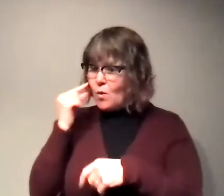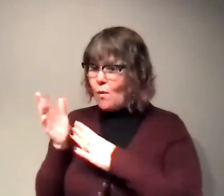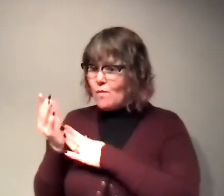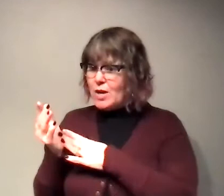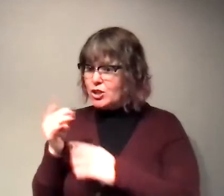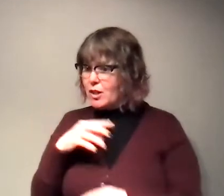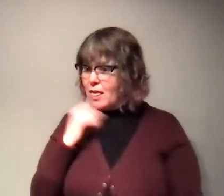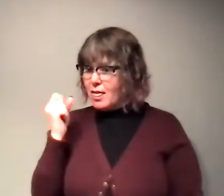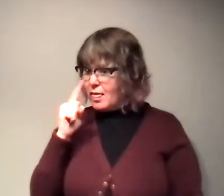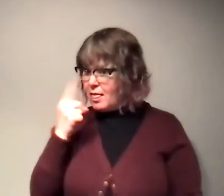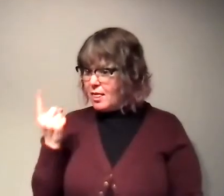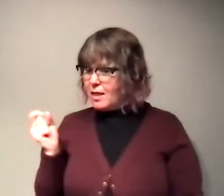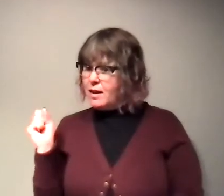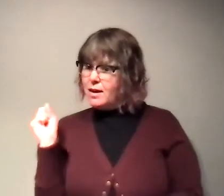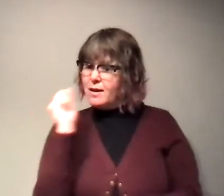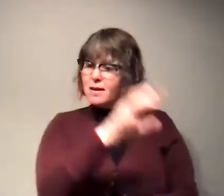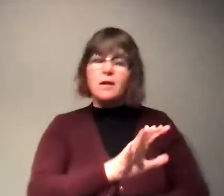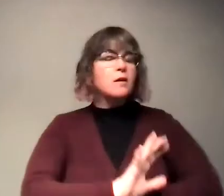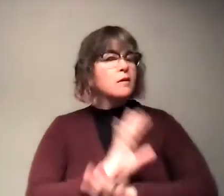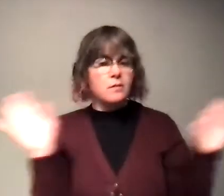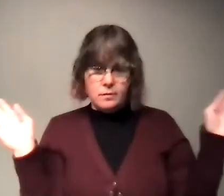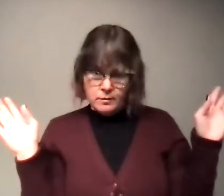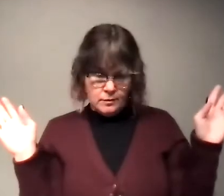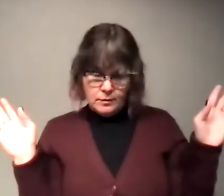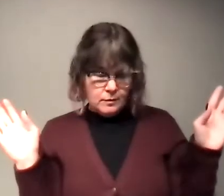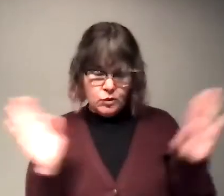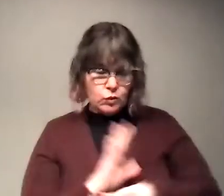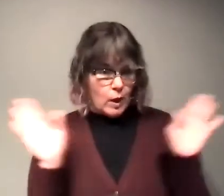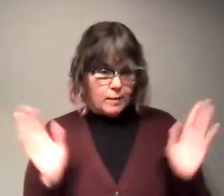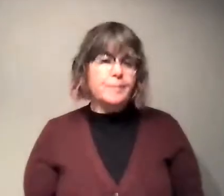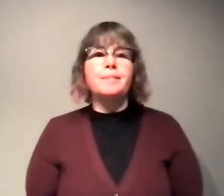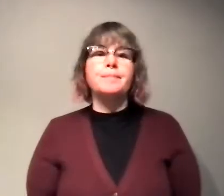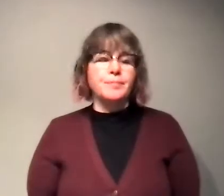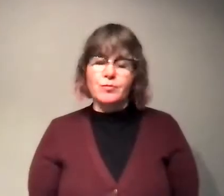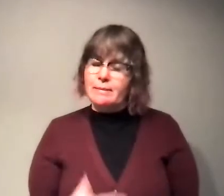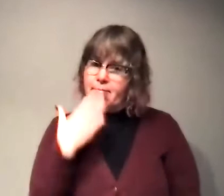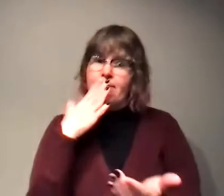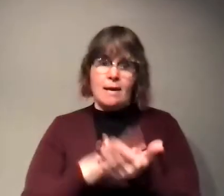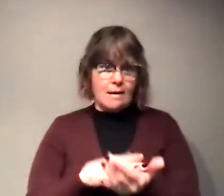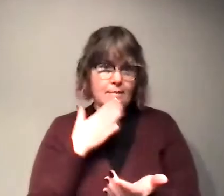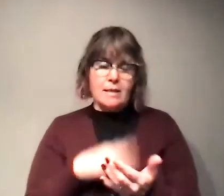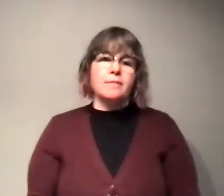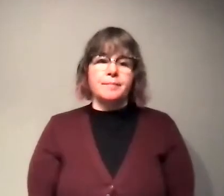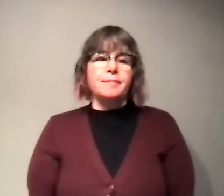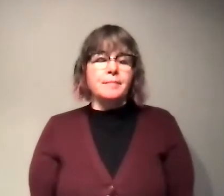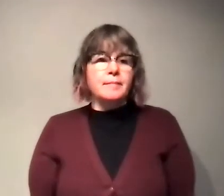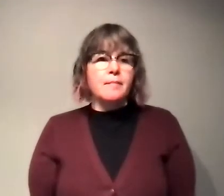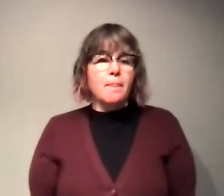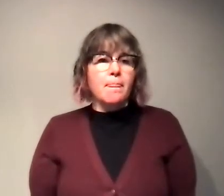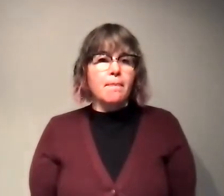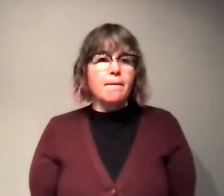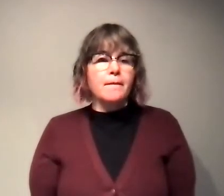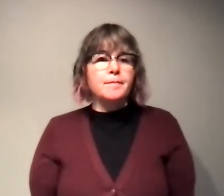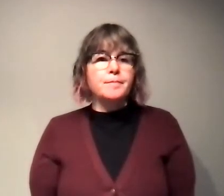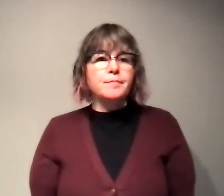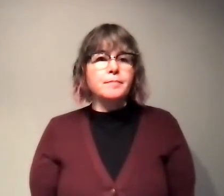you don't want it anymore, do not release it into the stream. That is bad news. Bad news. All right.